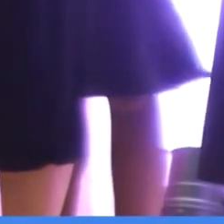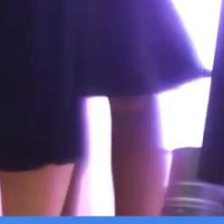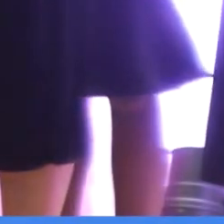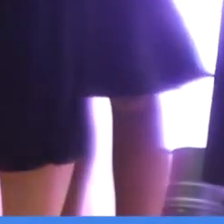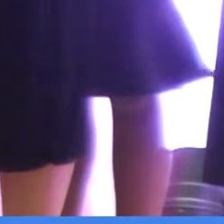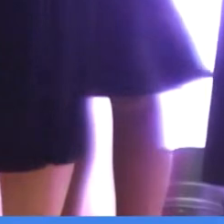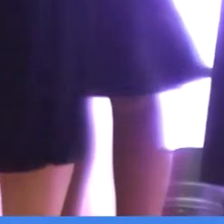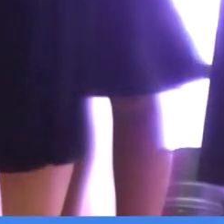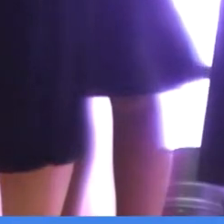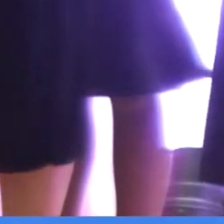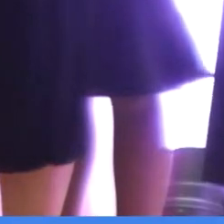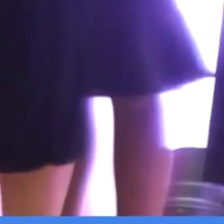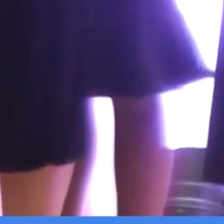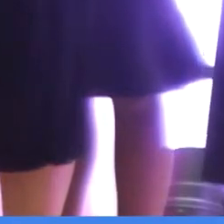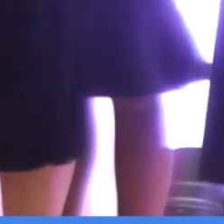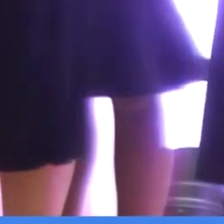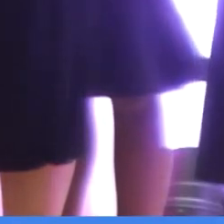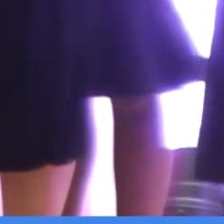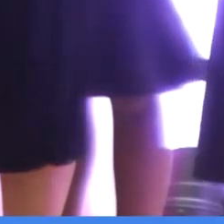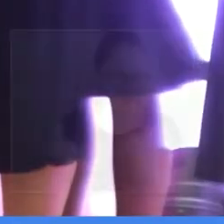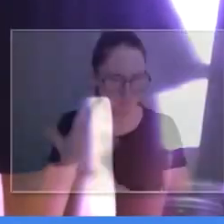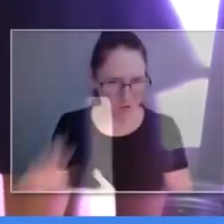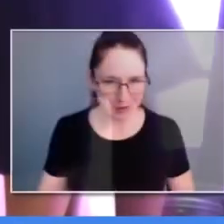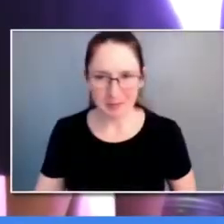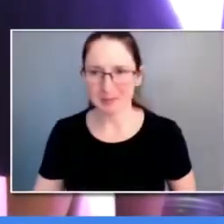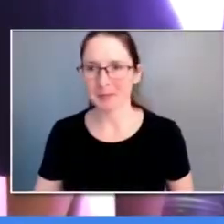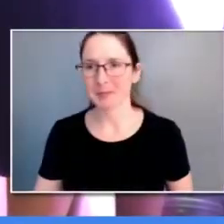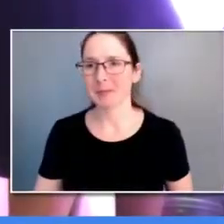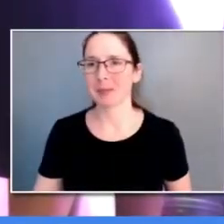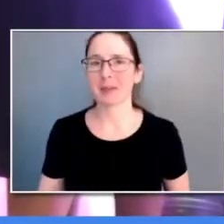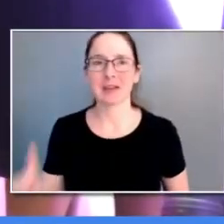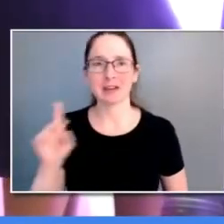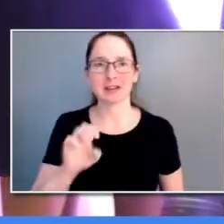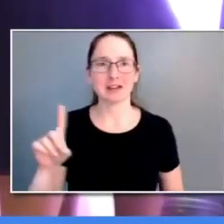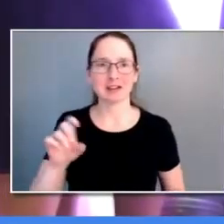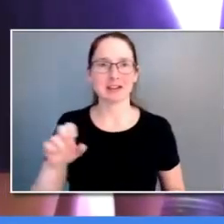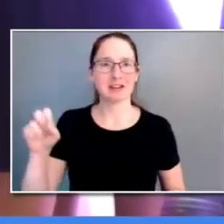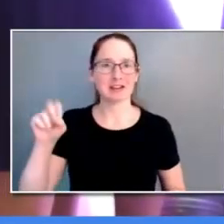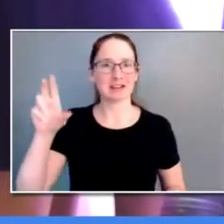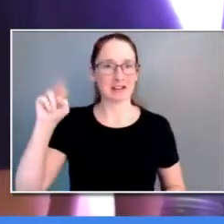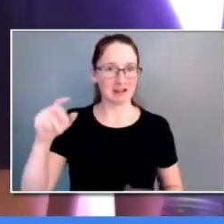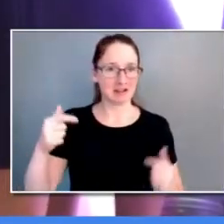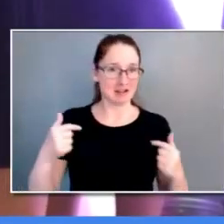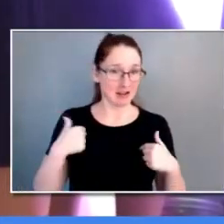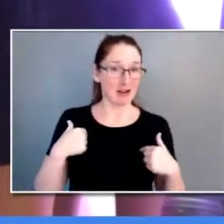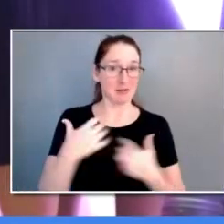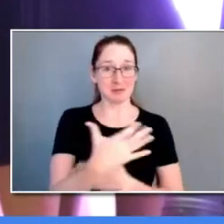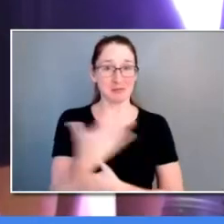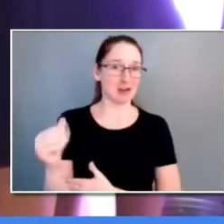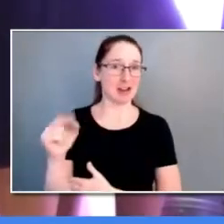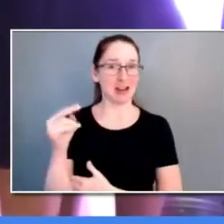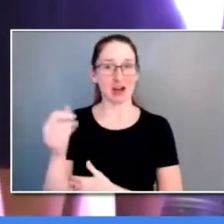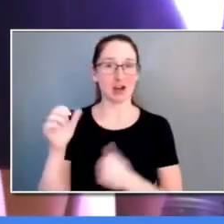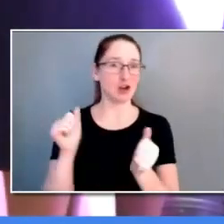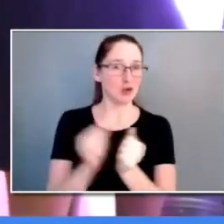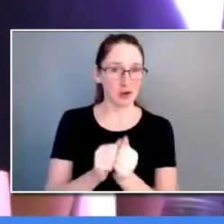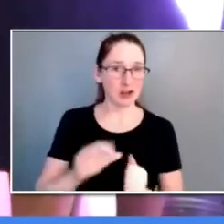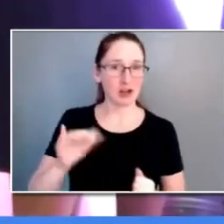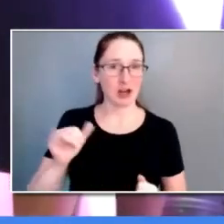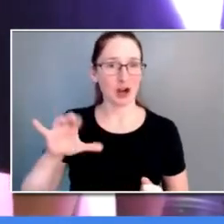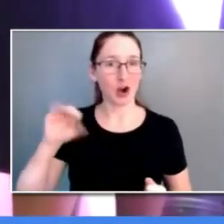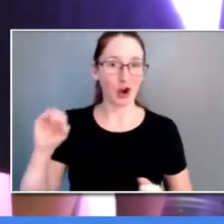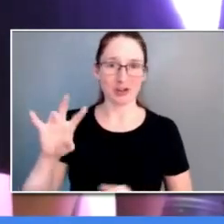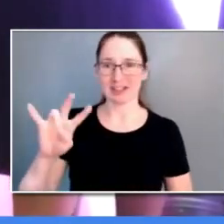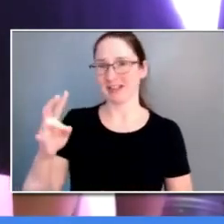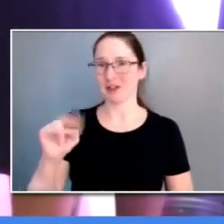It is so good to be here this morning. I'm Deedee Sun. I'm a morning anchor with Cairo 7 News. Thank you.